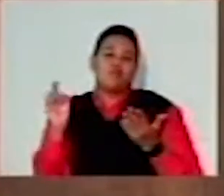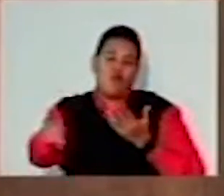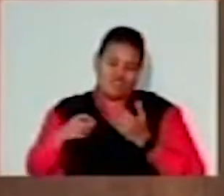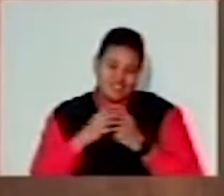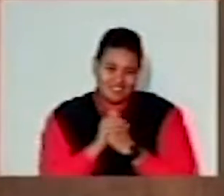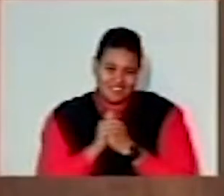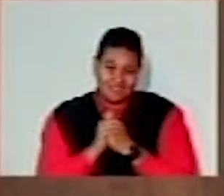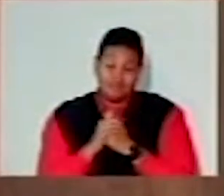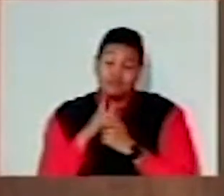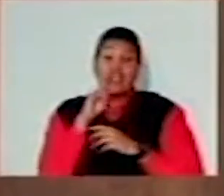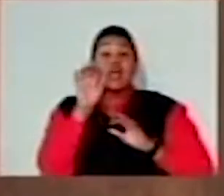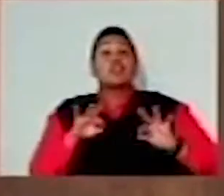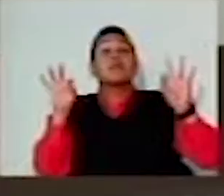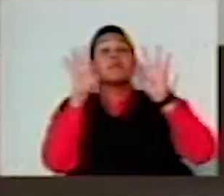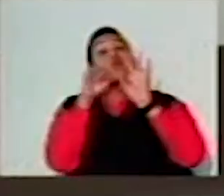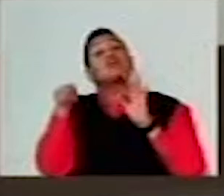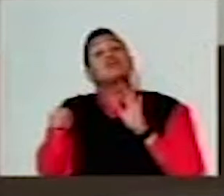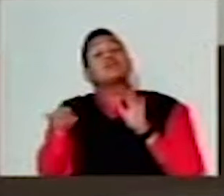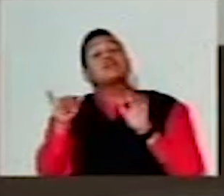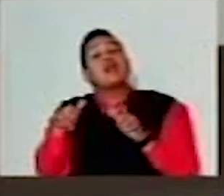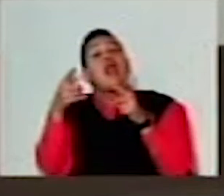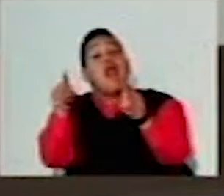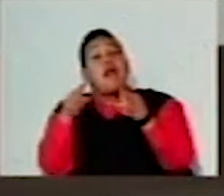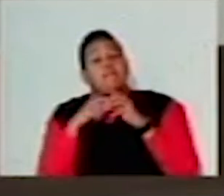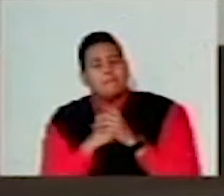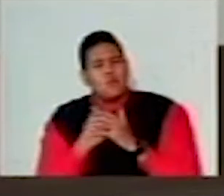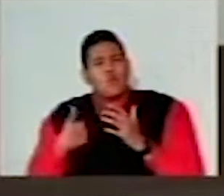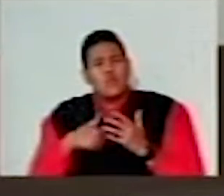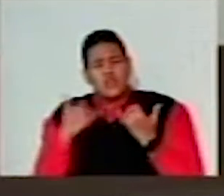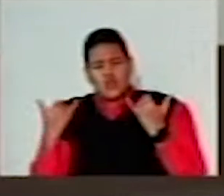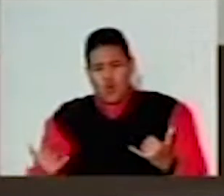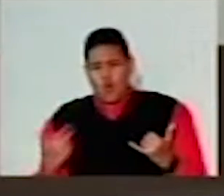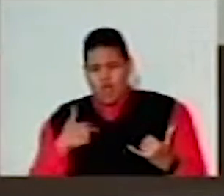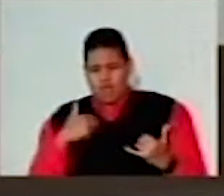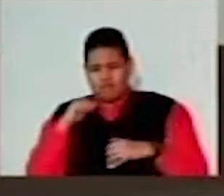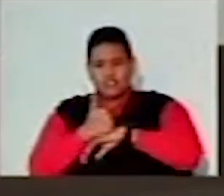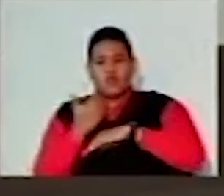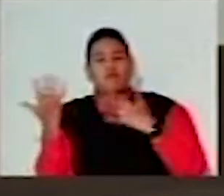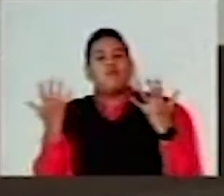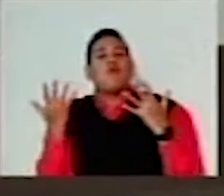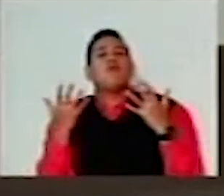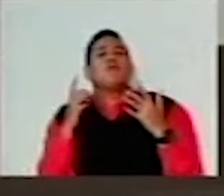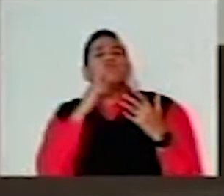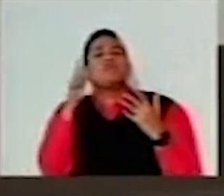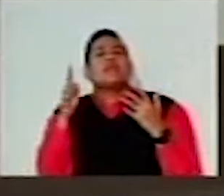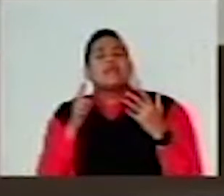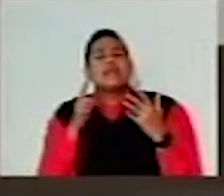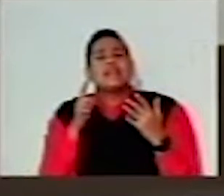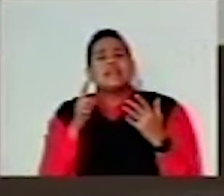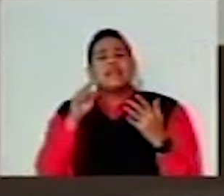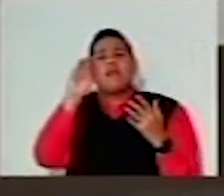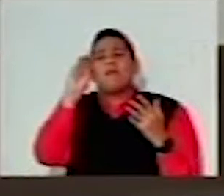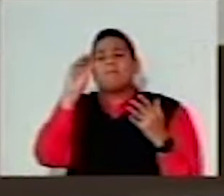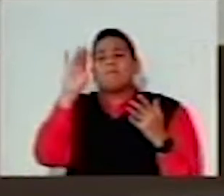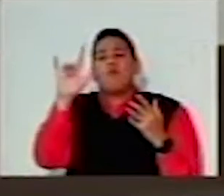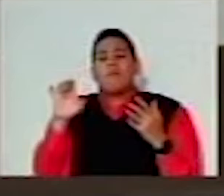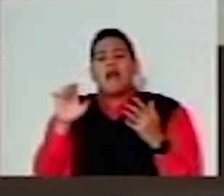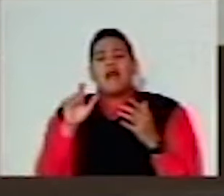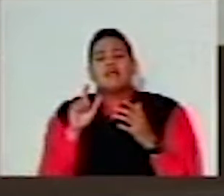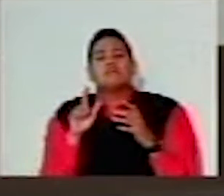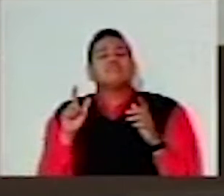And fundamental to this, Mr. Speaker, we now have in place a mobile legal aid